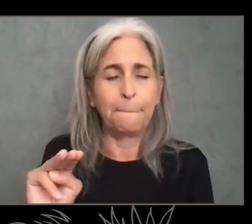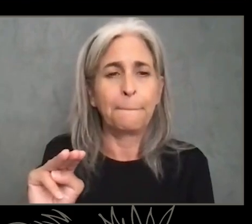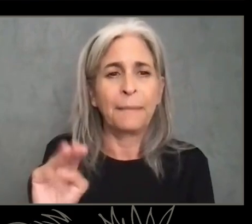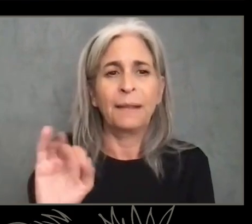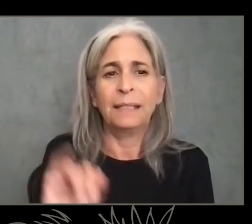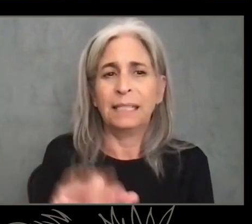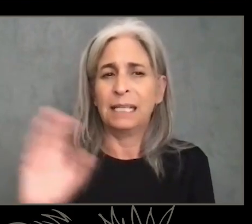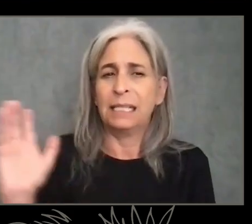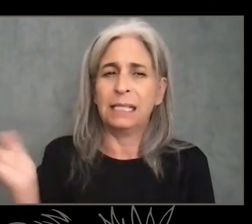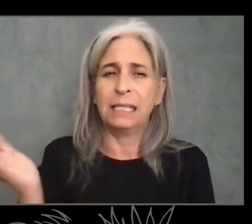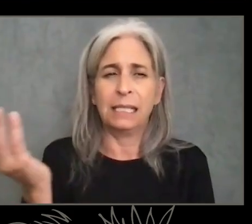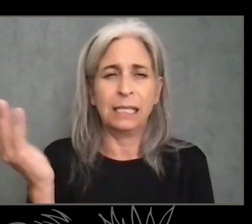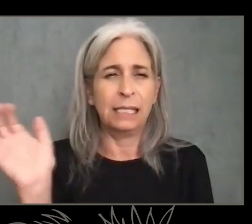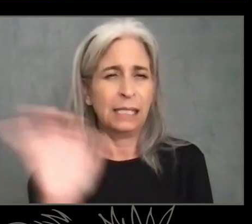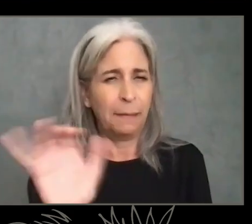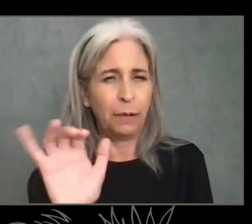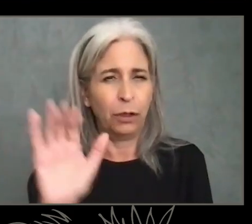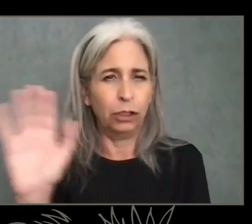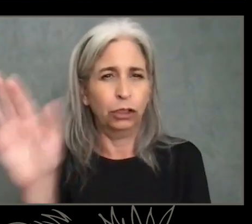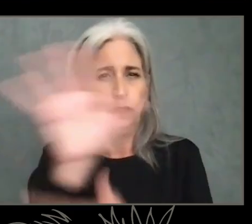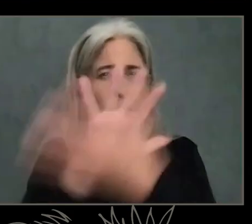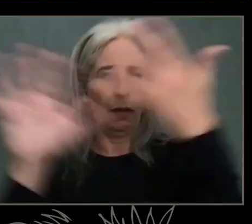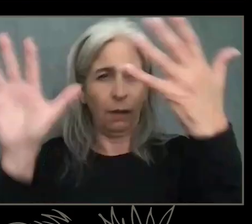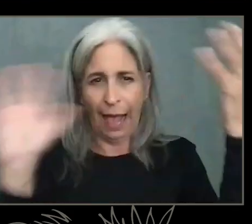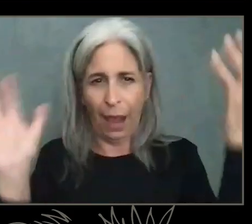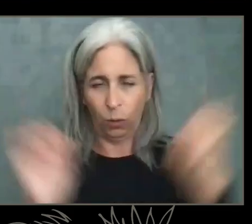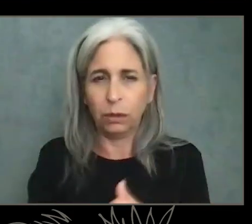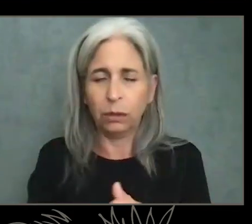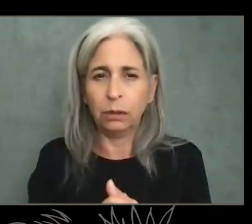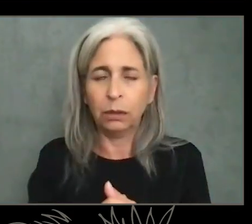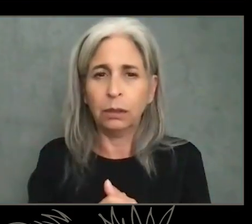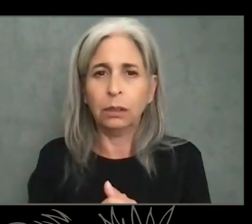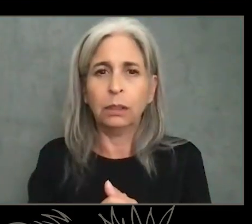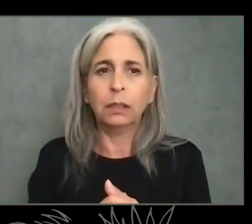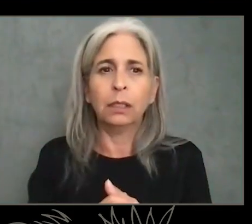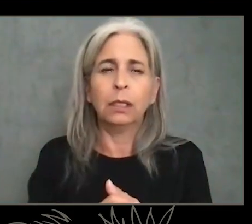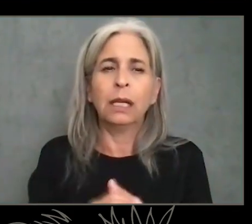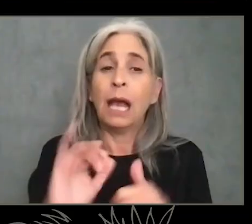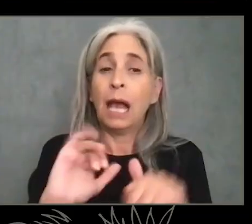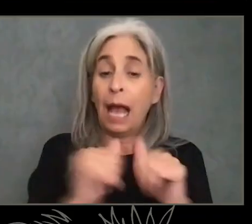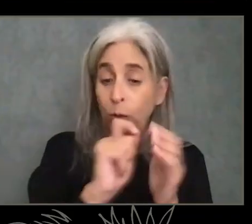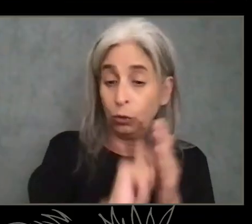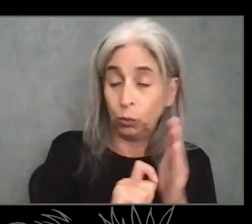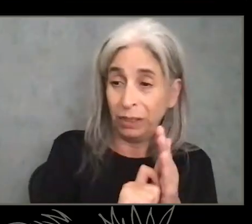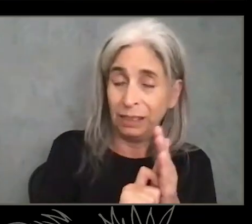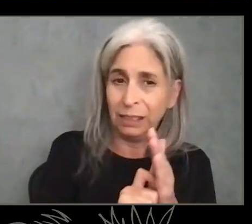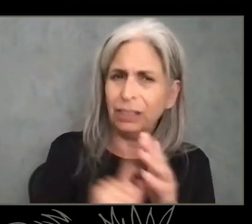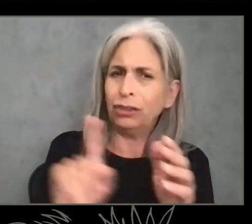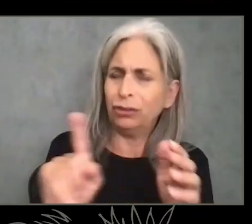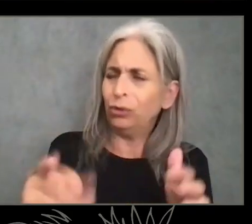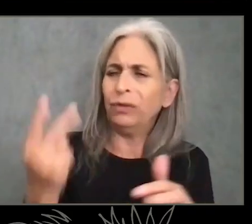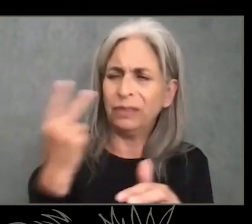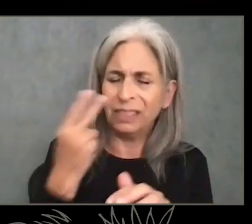cloud. And if you see how it's written, it's very similar to how you already